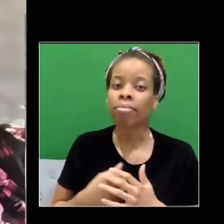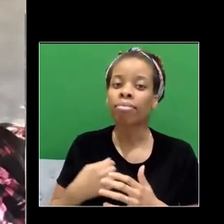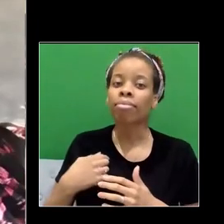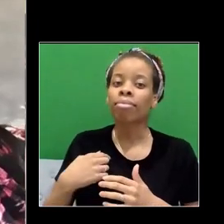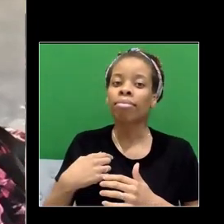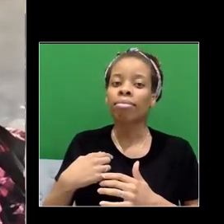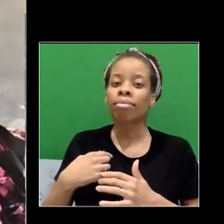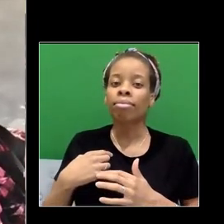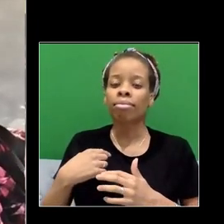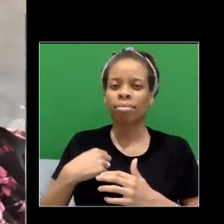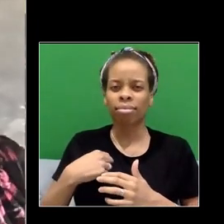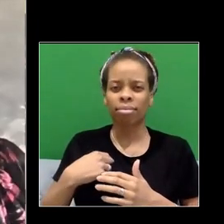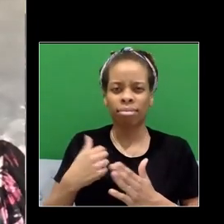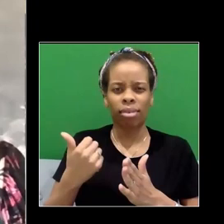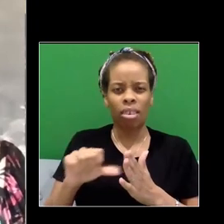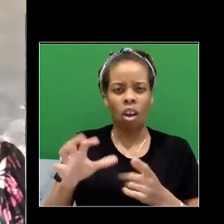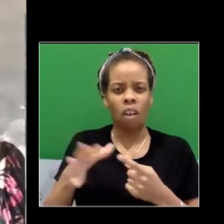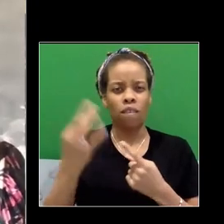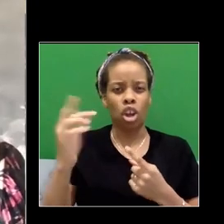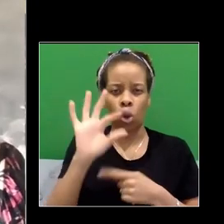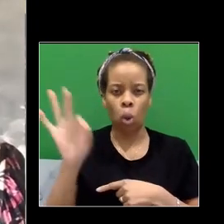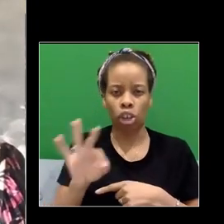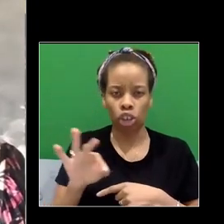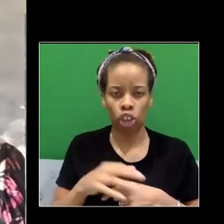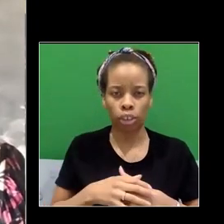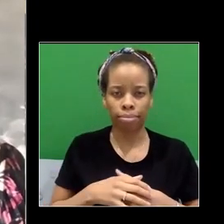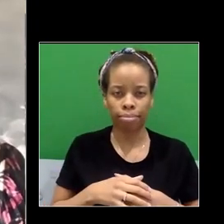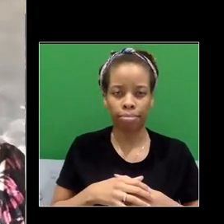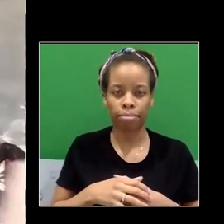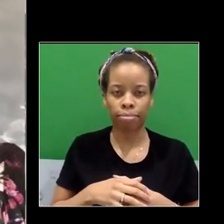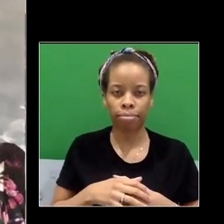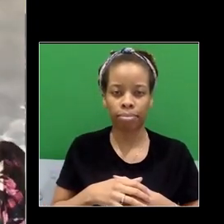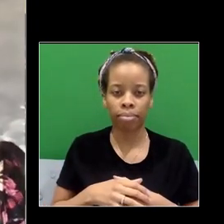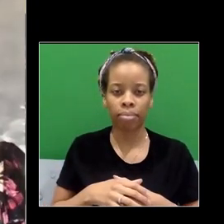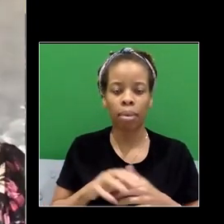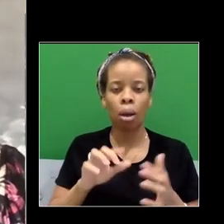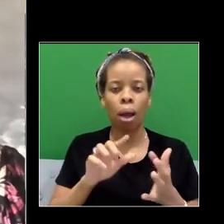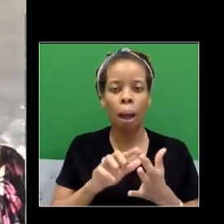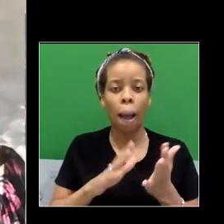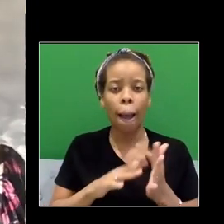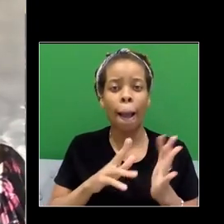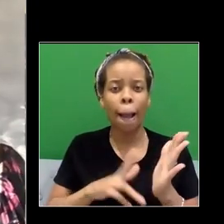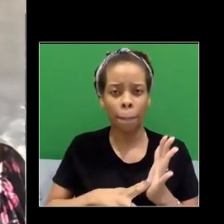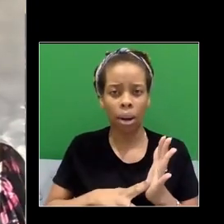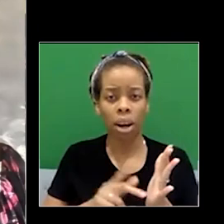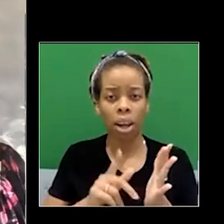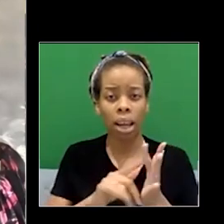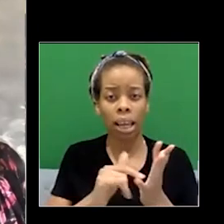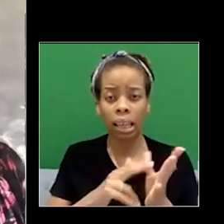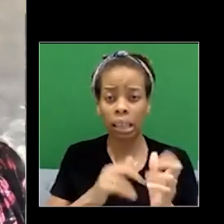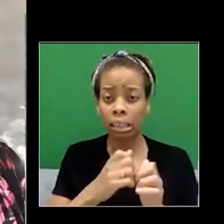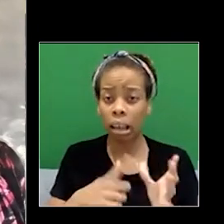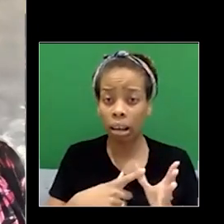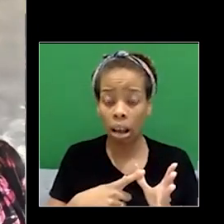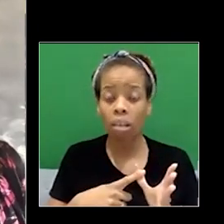like a starting point question. So Emin Usanga asks, Lynette, what is